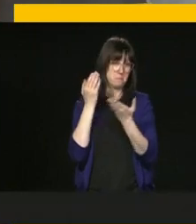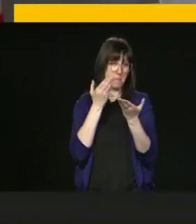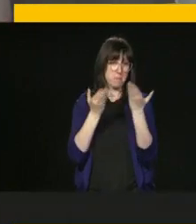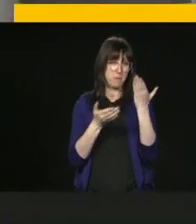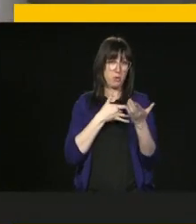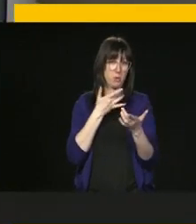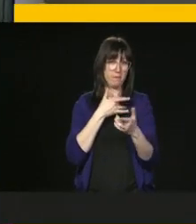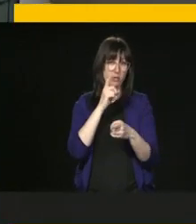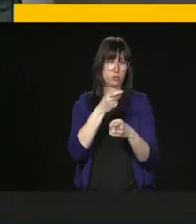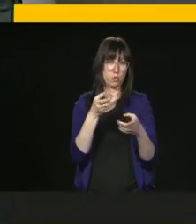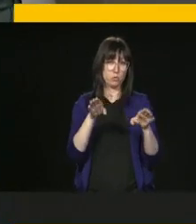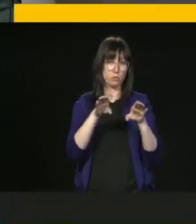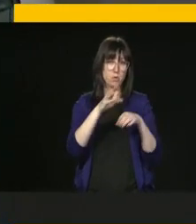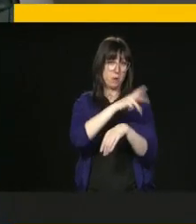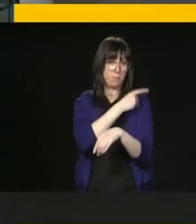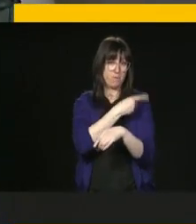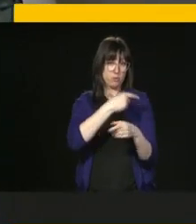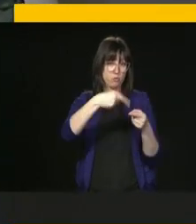borders?